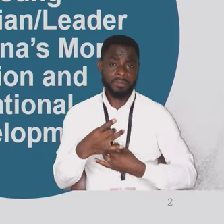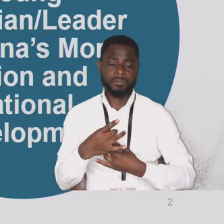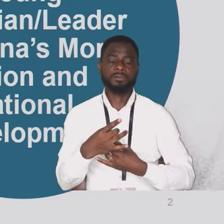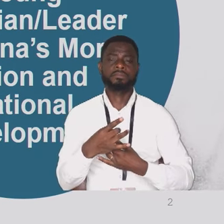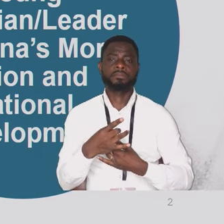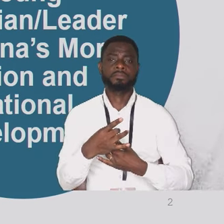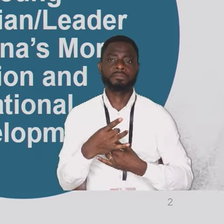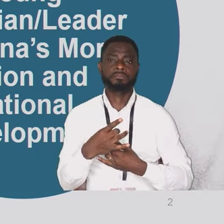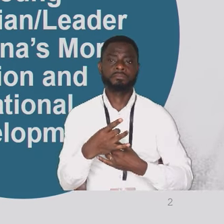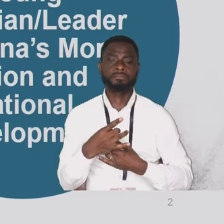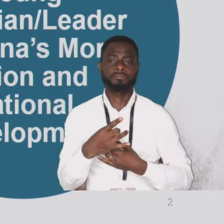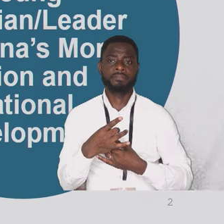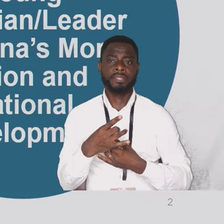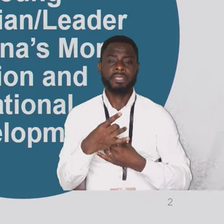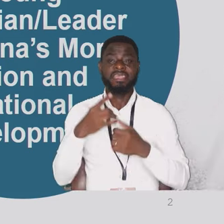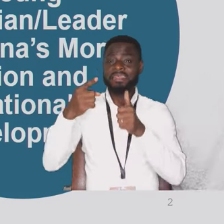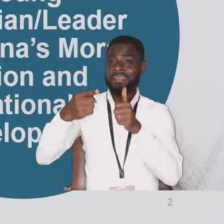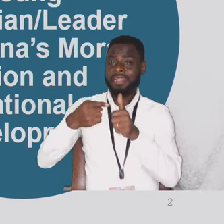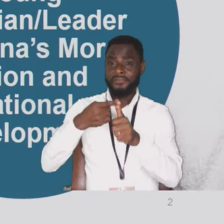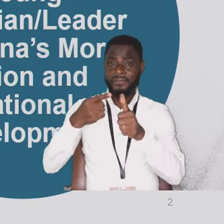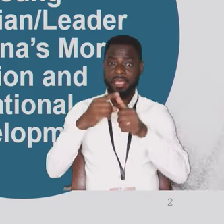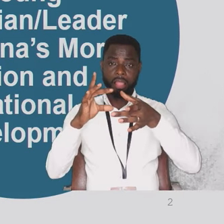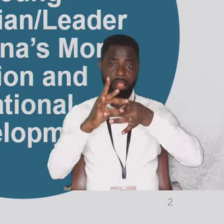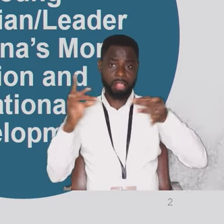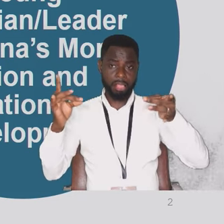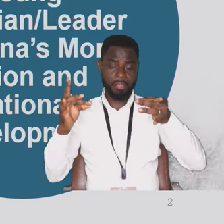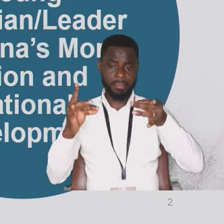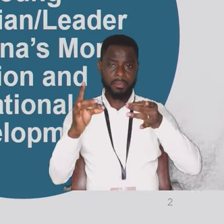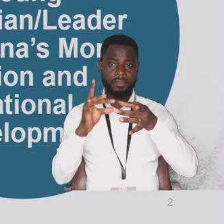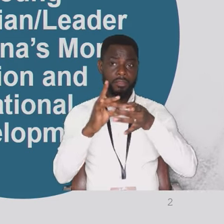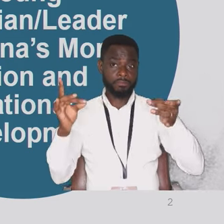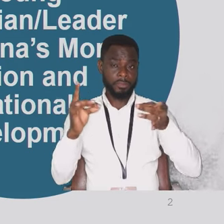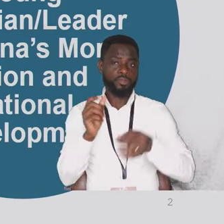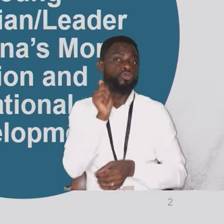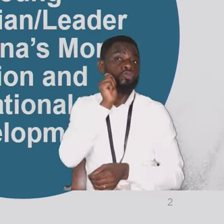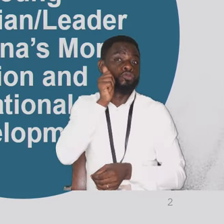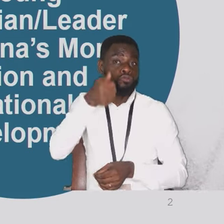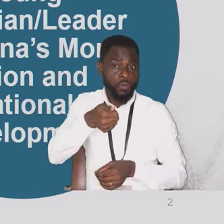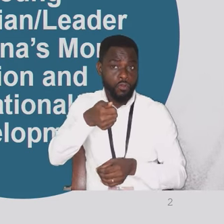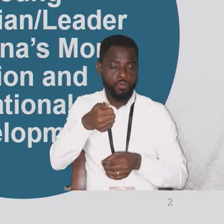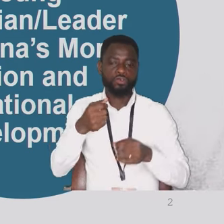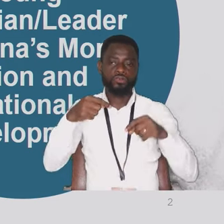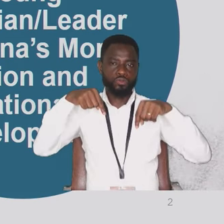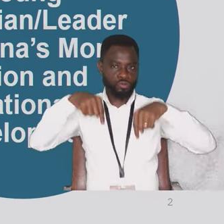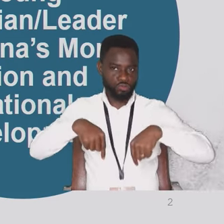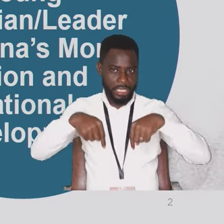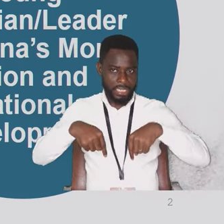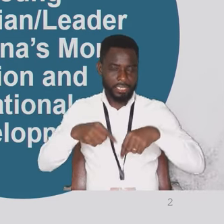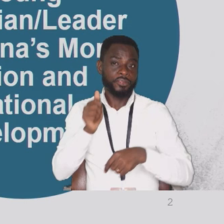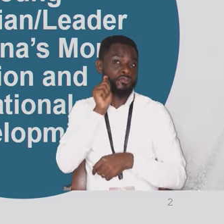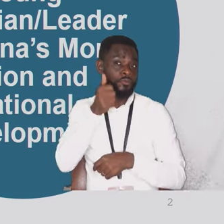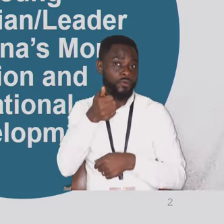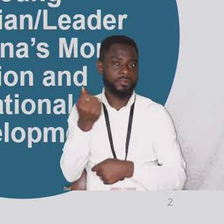the first phrase, tomorrow today. Because